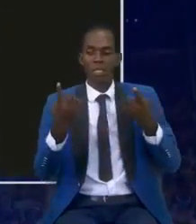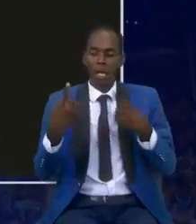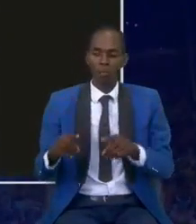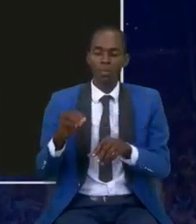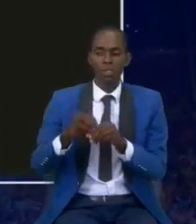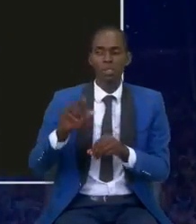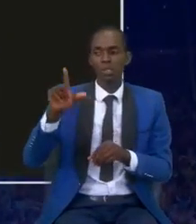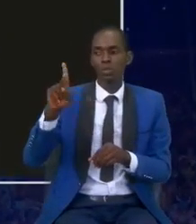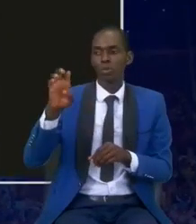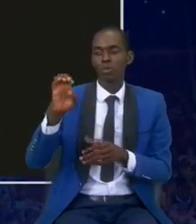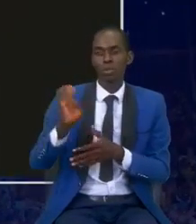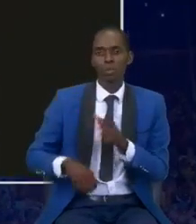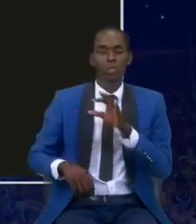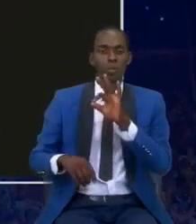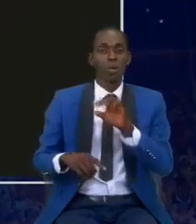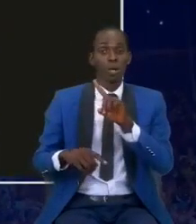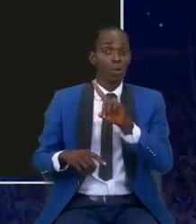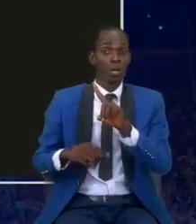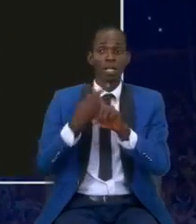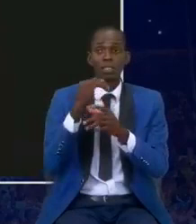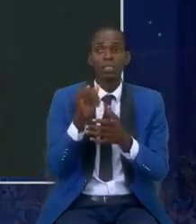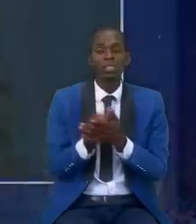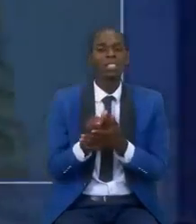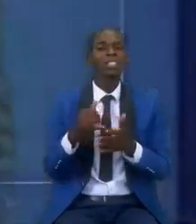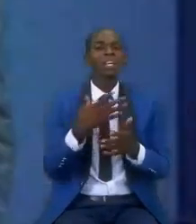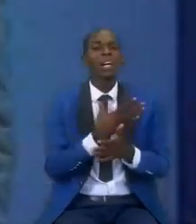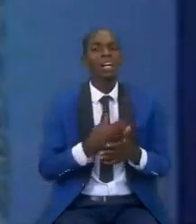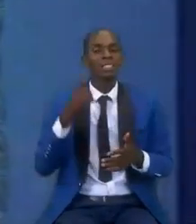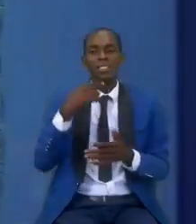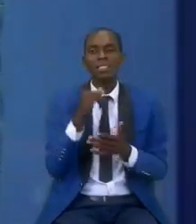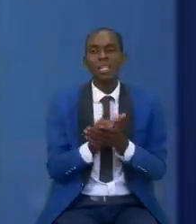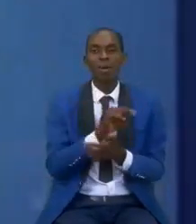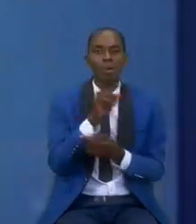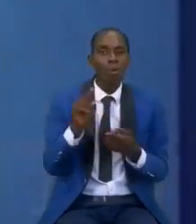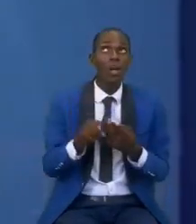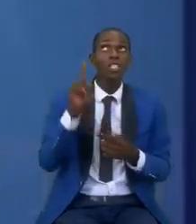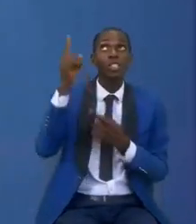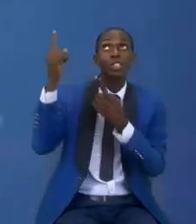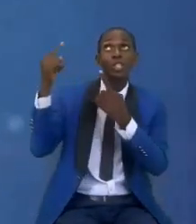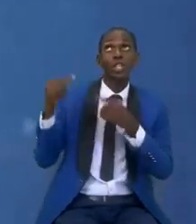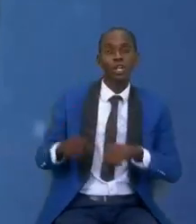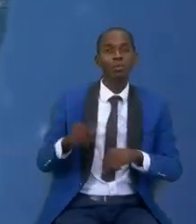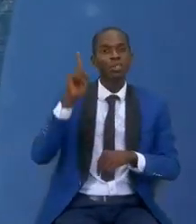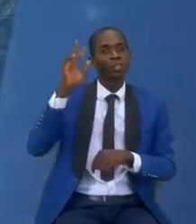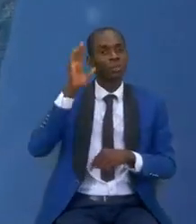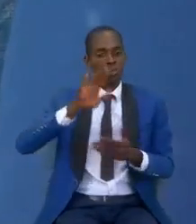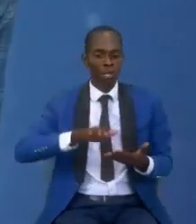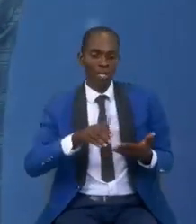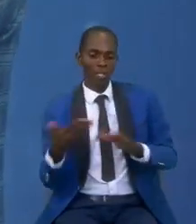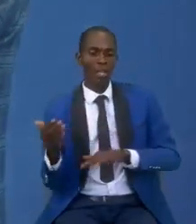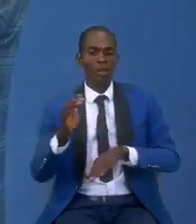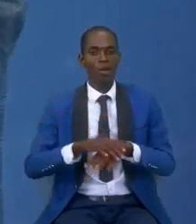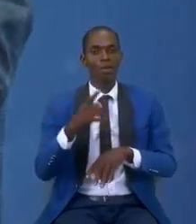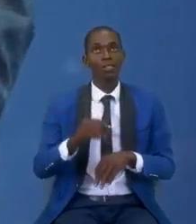he comes, he will die on the cross. And by his stripes, do you remember how they put all those lashes